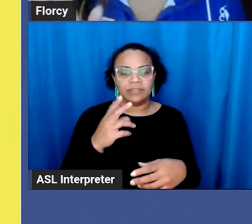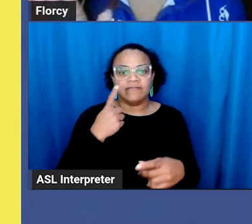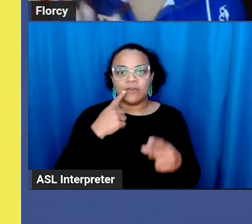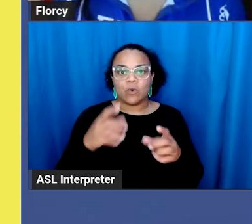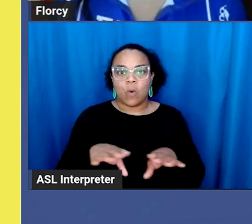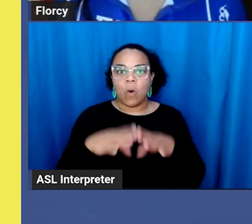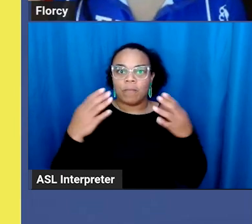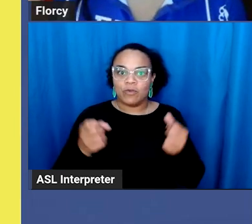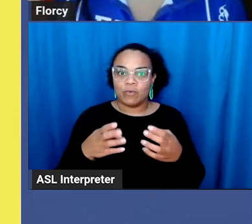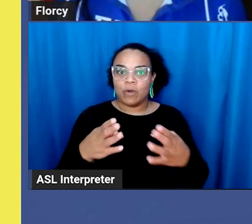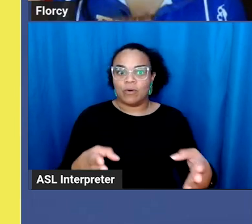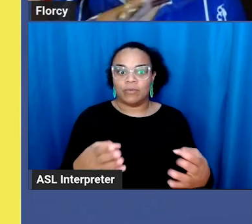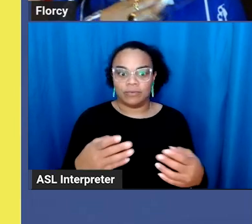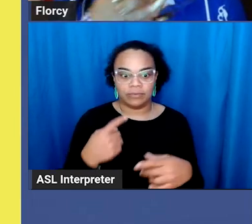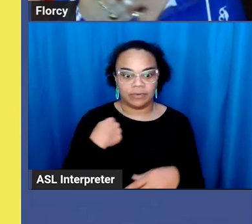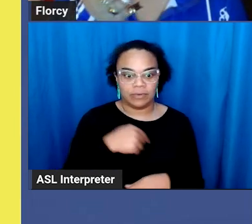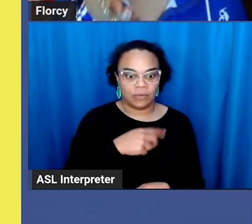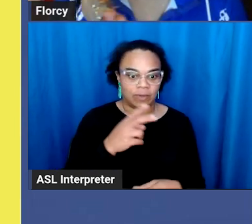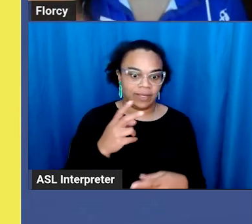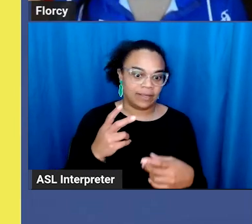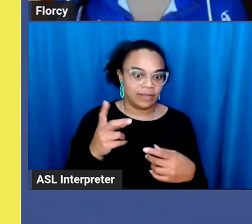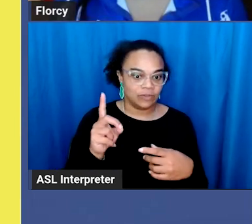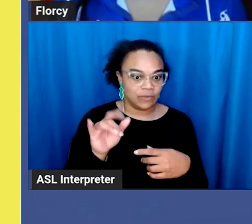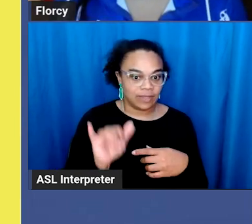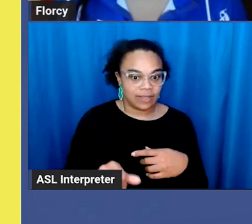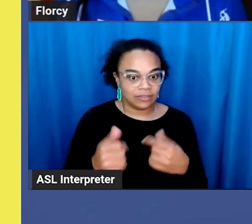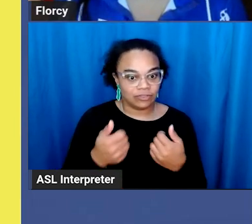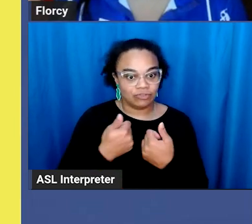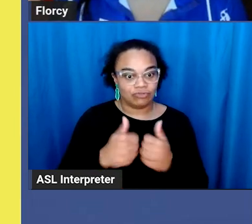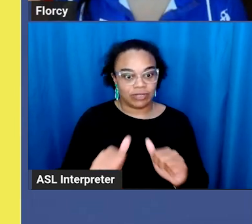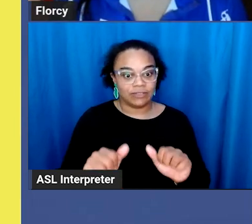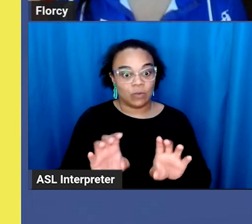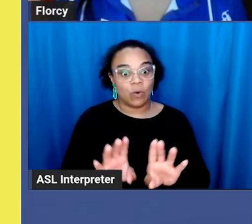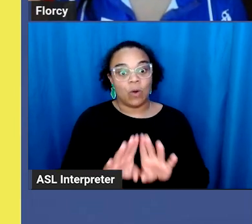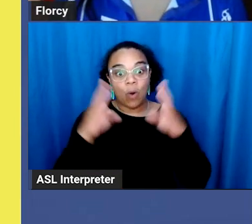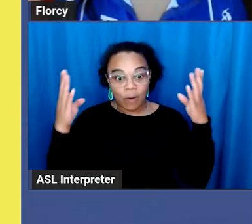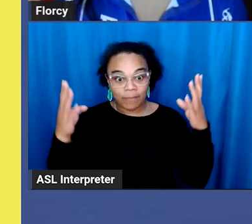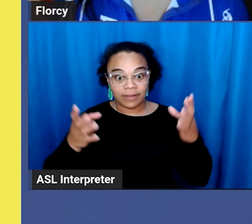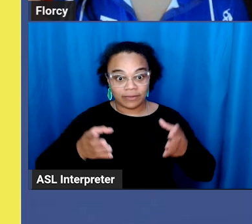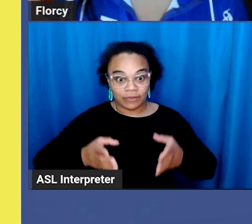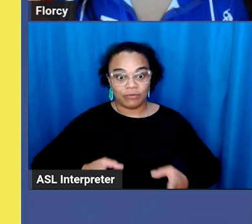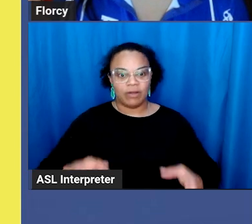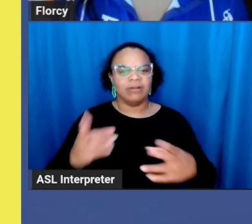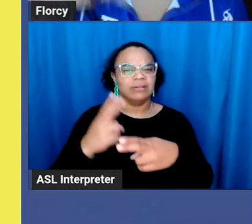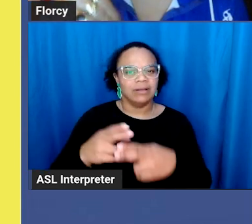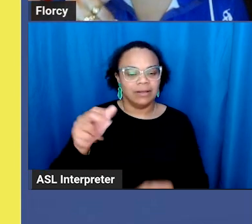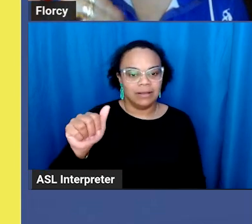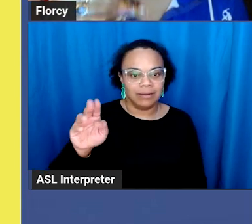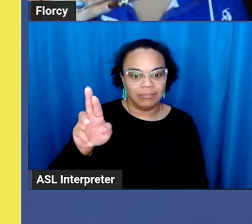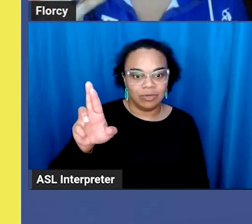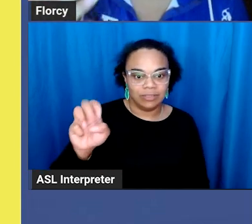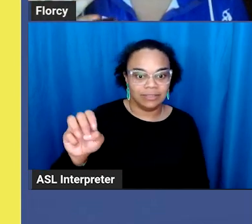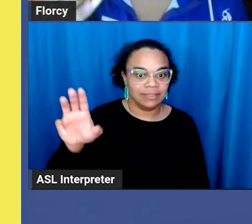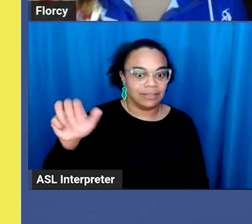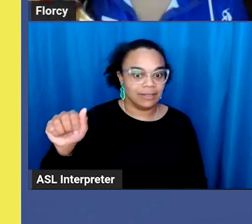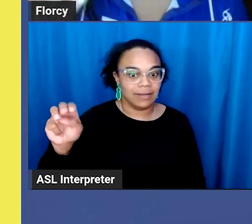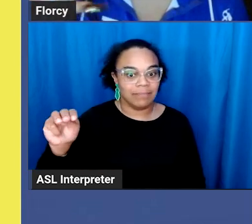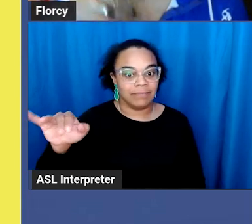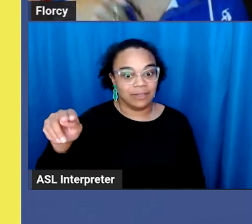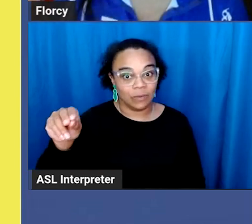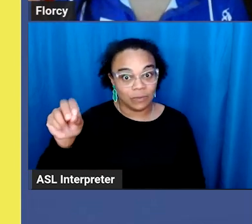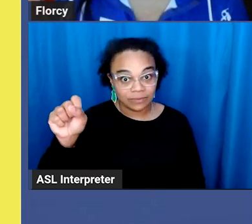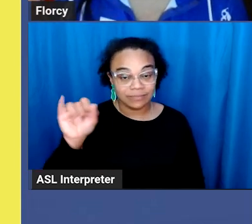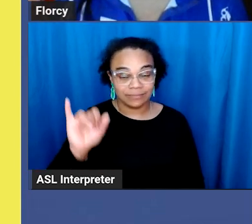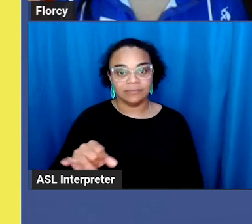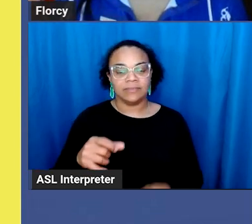like um basically to open your roads in order for good things or all your manifestations